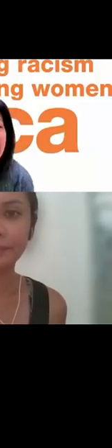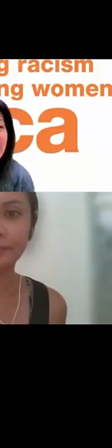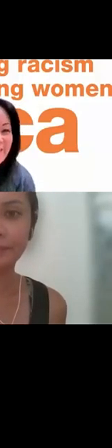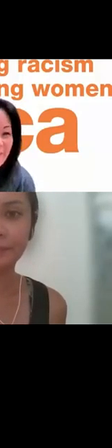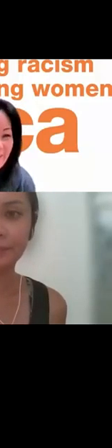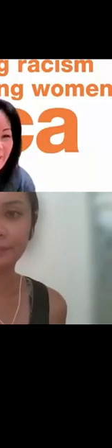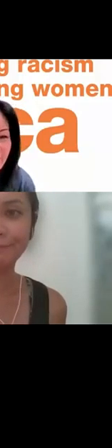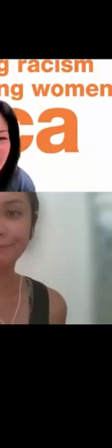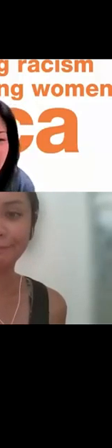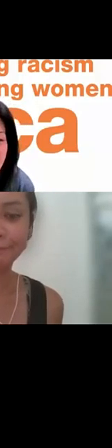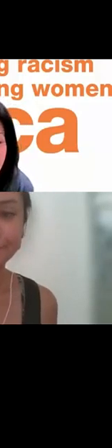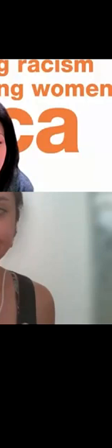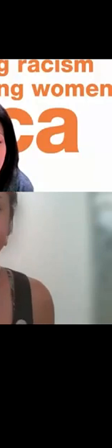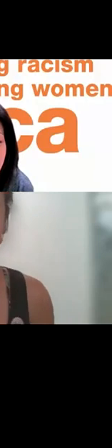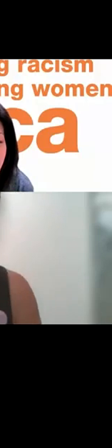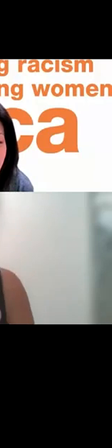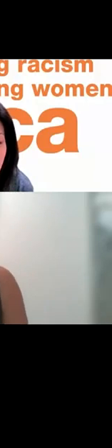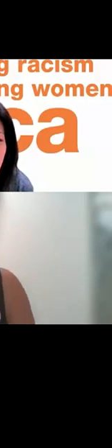This is Stephanie.